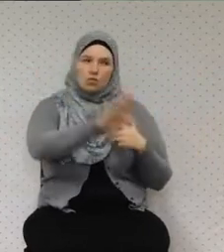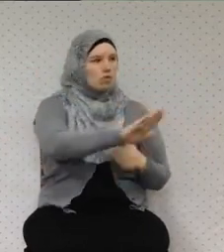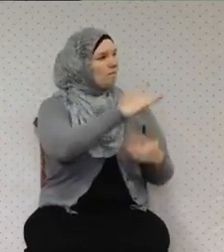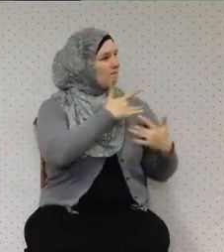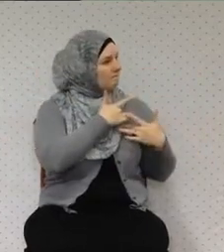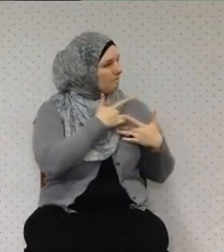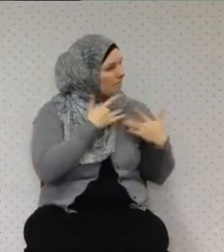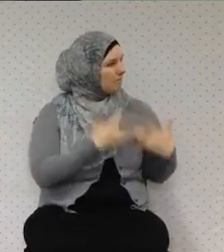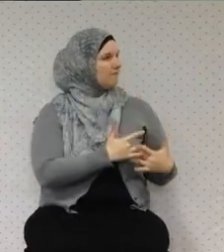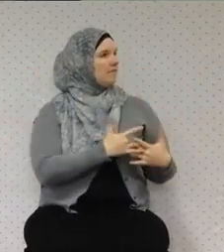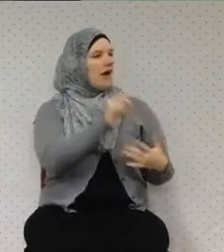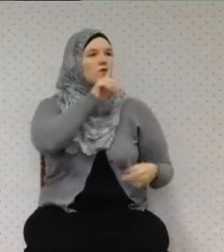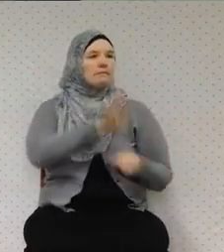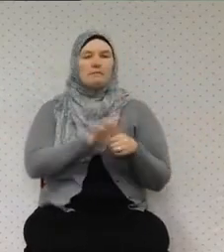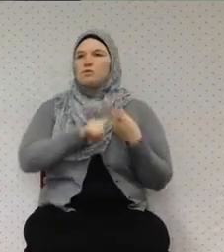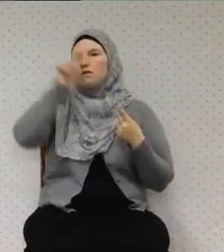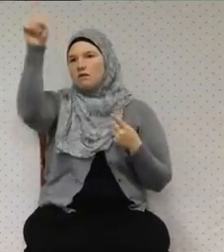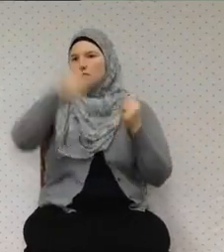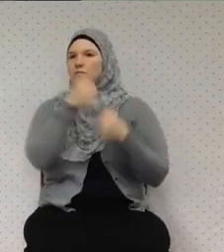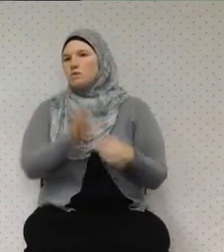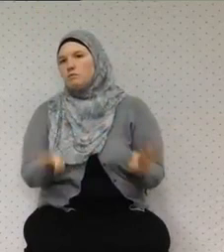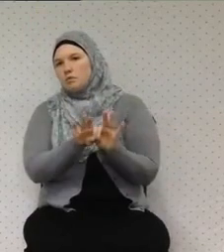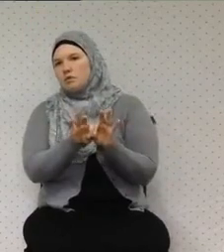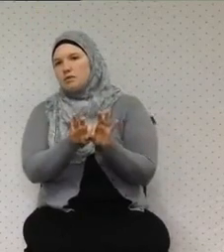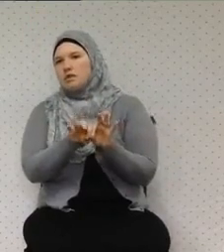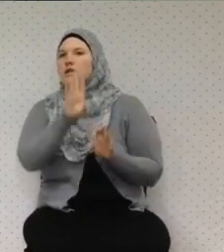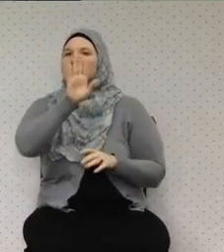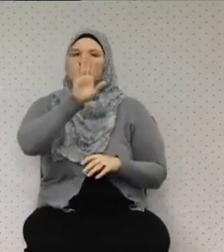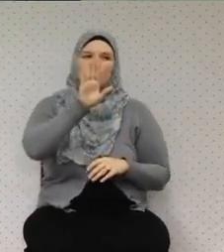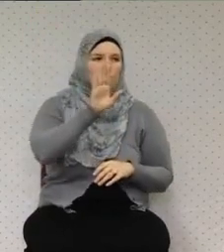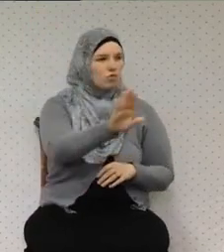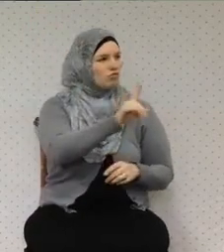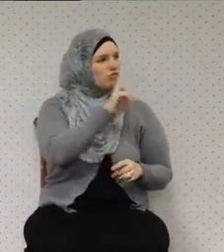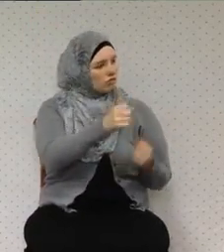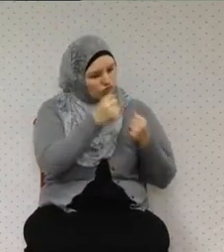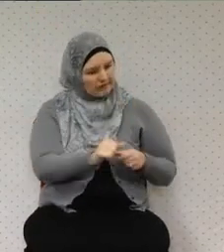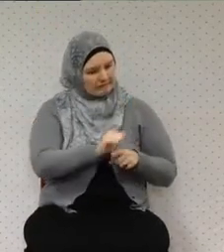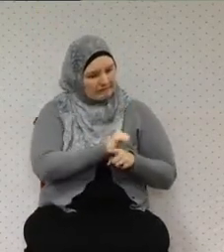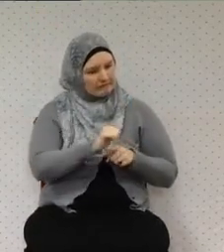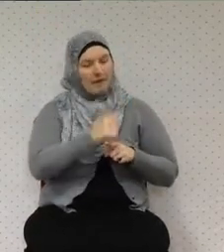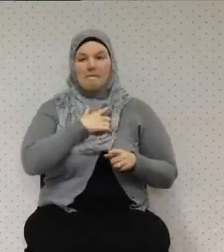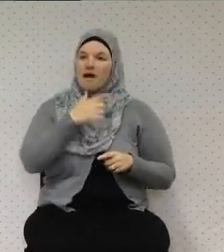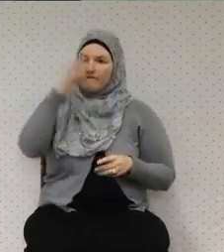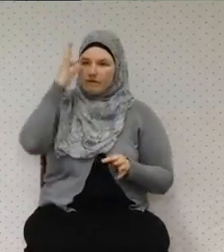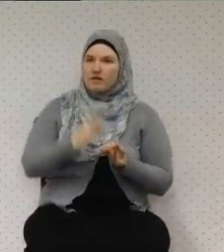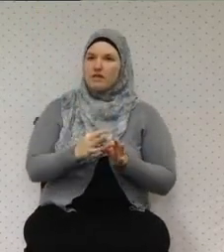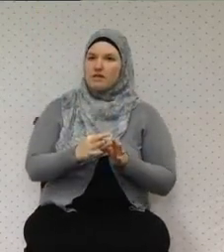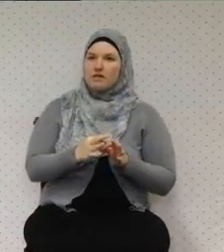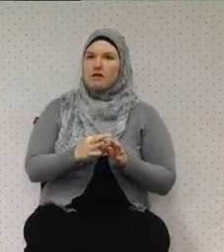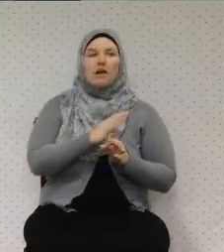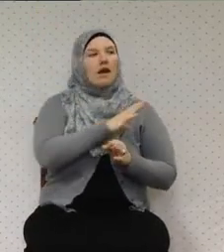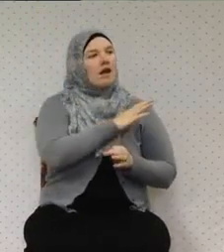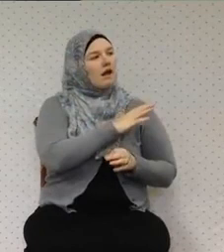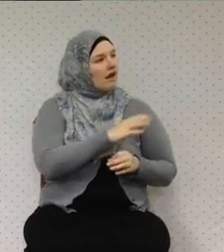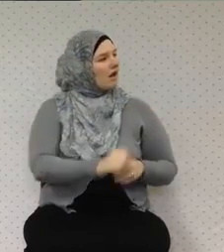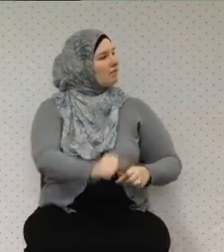heart, and it is your commitment to Allah. It is your discipline in practicing the faith that you claim, and